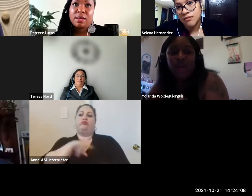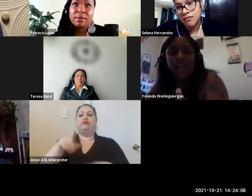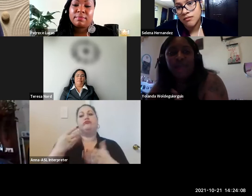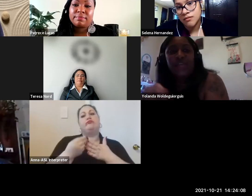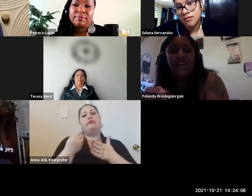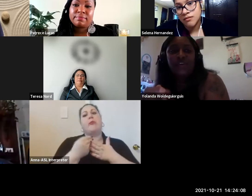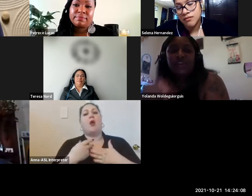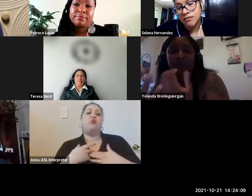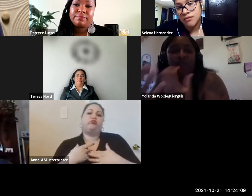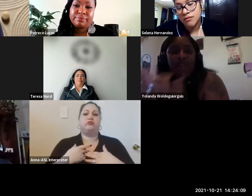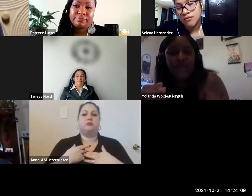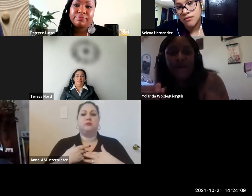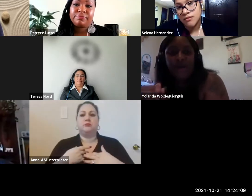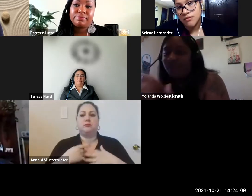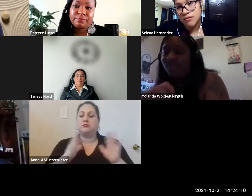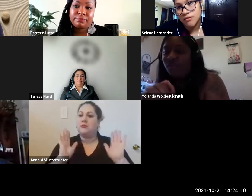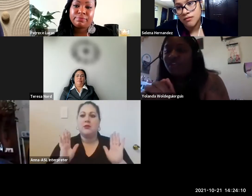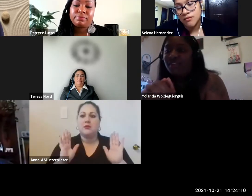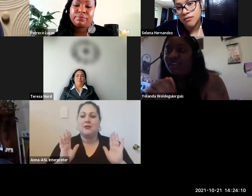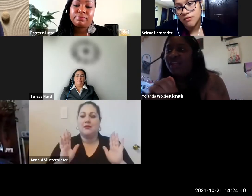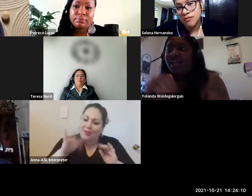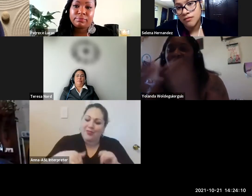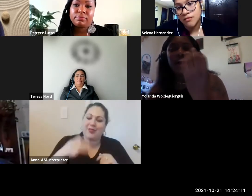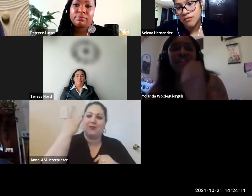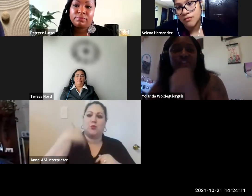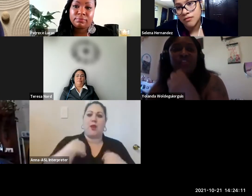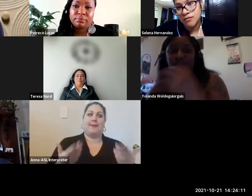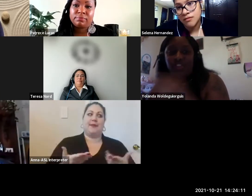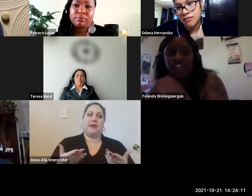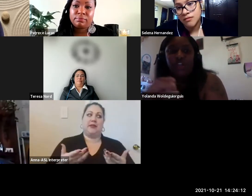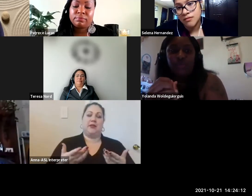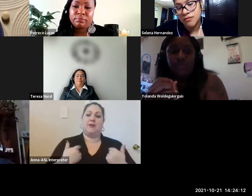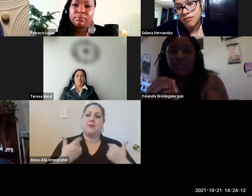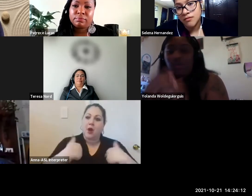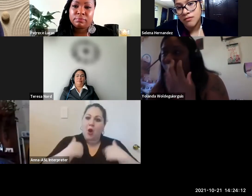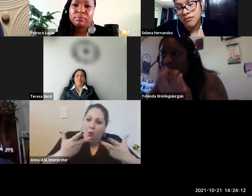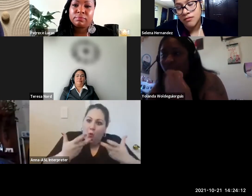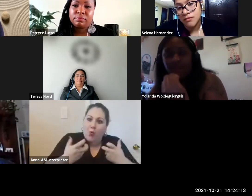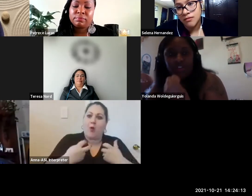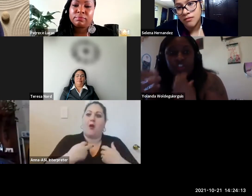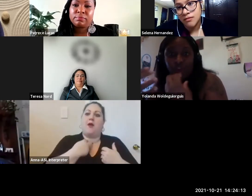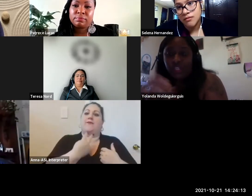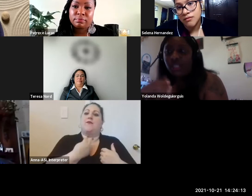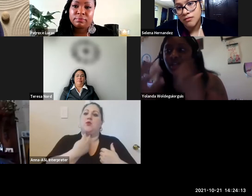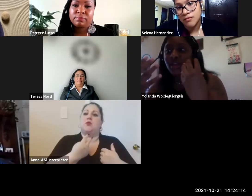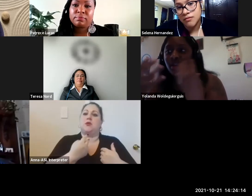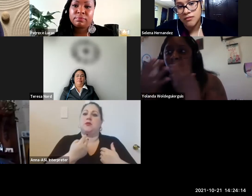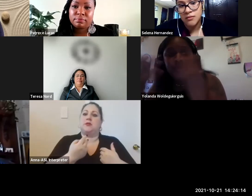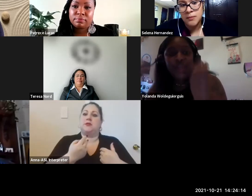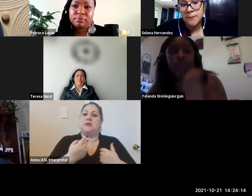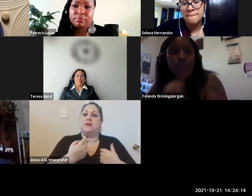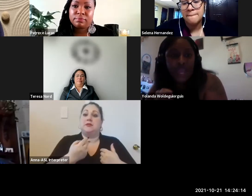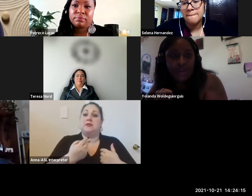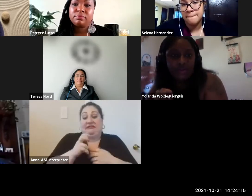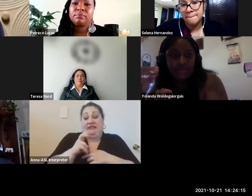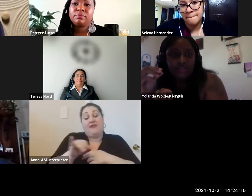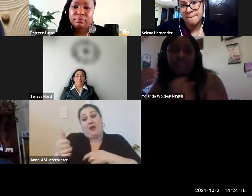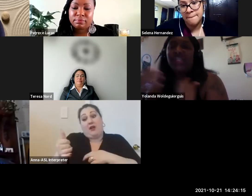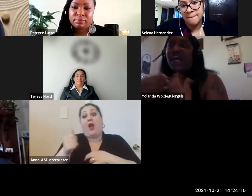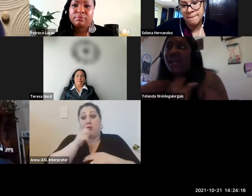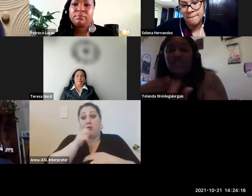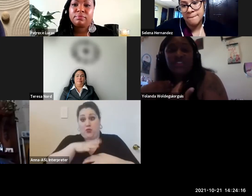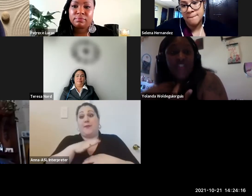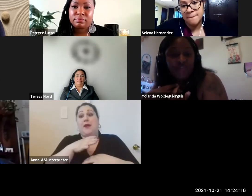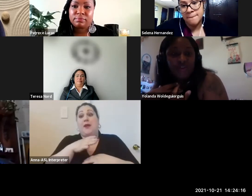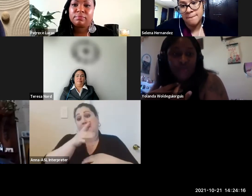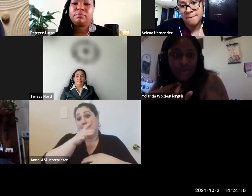you. That's why I'm here, because I want to help out, be a voice, and let others, even younger women who are being mothers early, be aware.